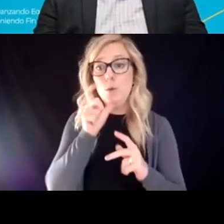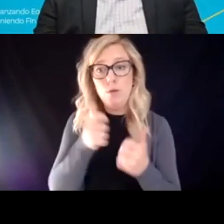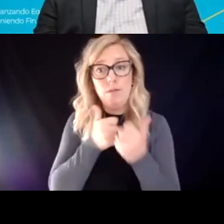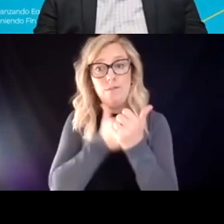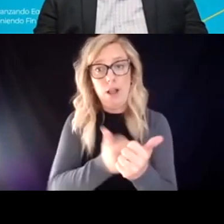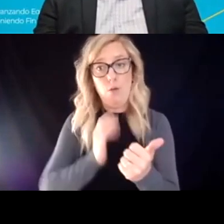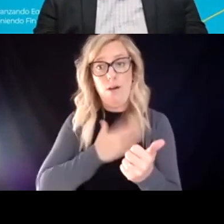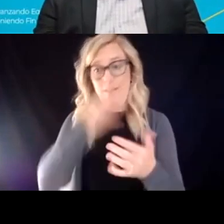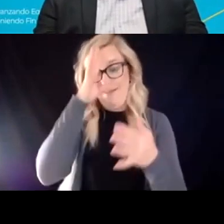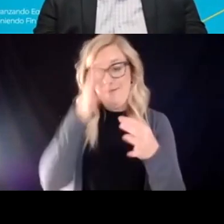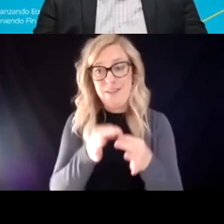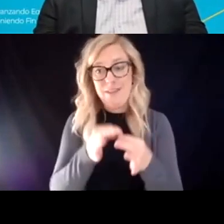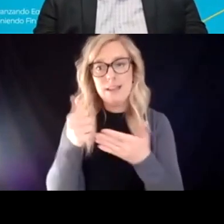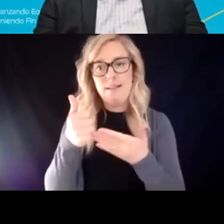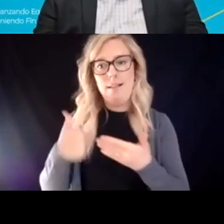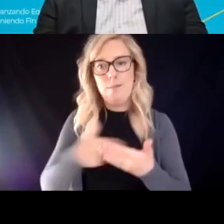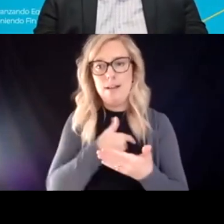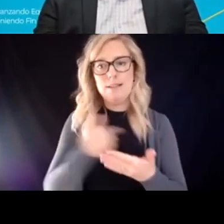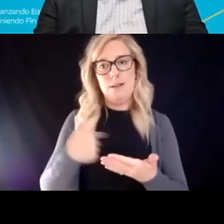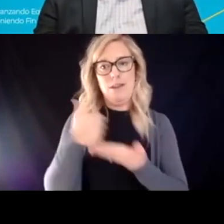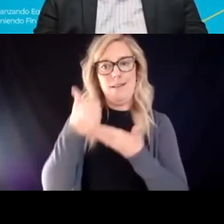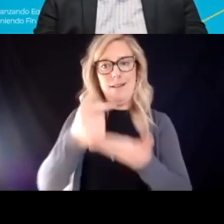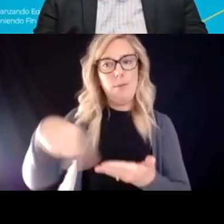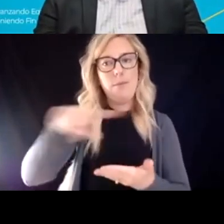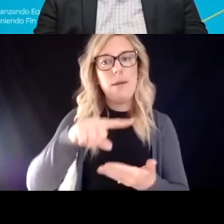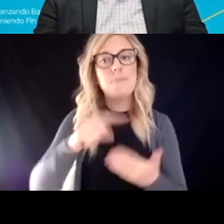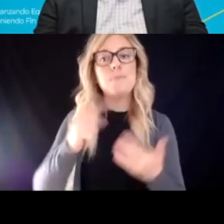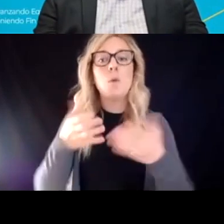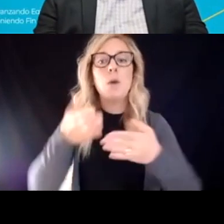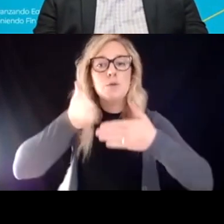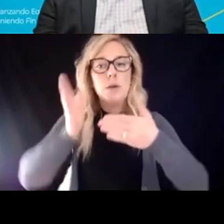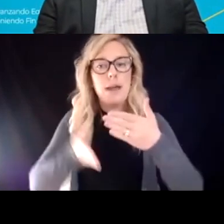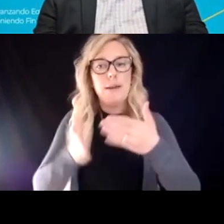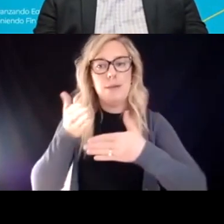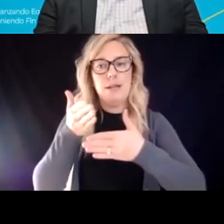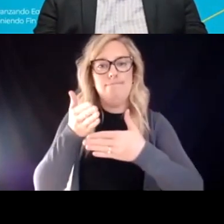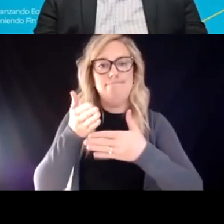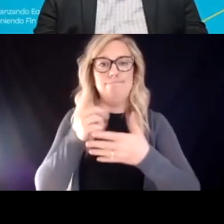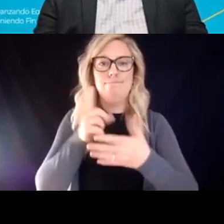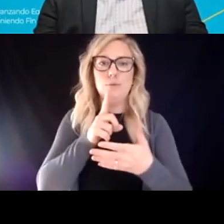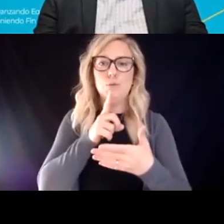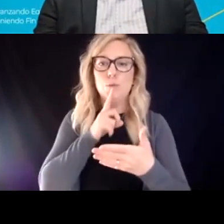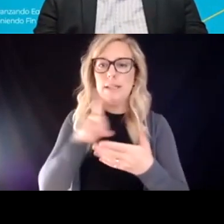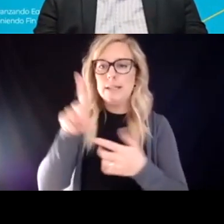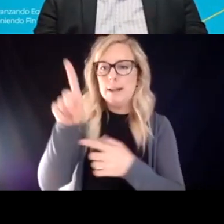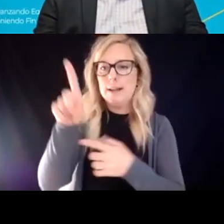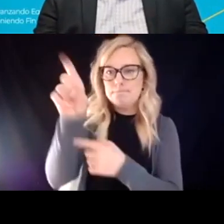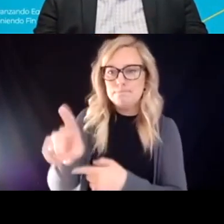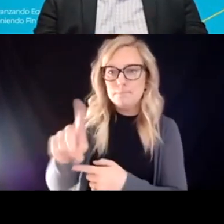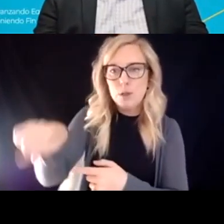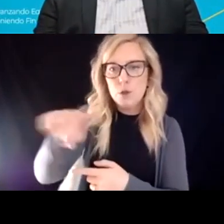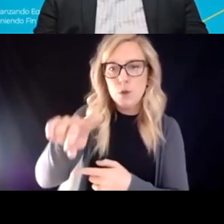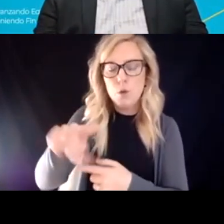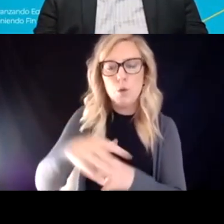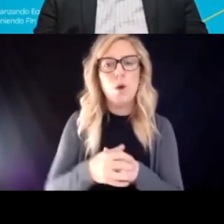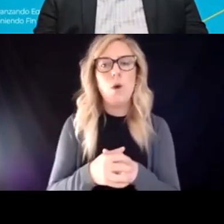this work? So I want to end by presenting the following challenge to you. What is it that you can do? I'm not sure